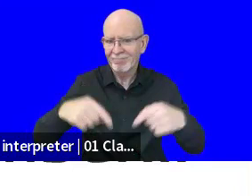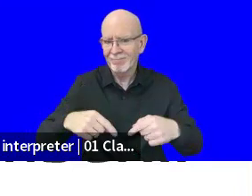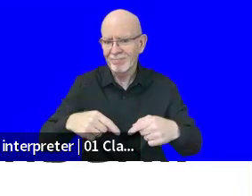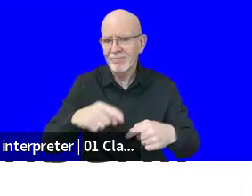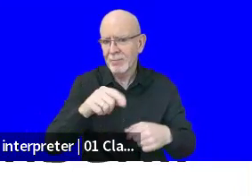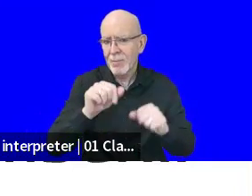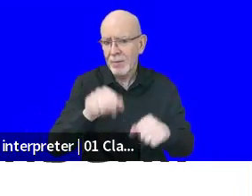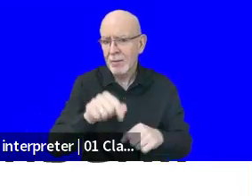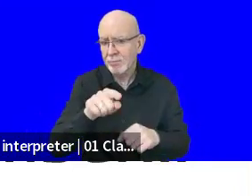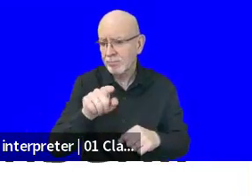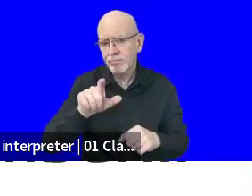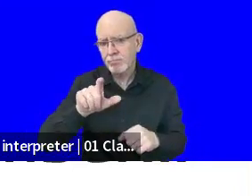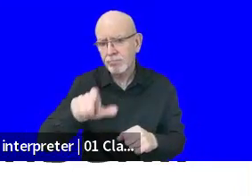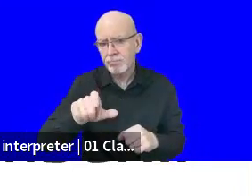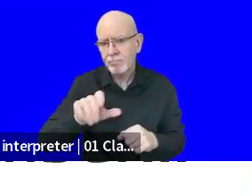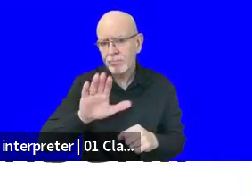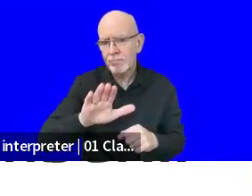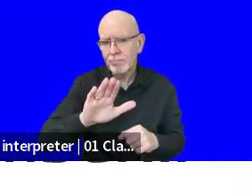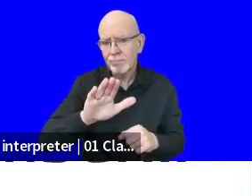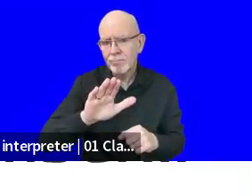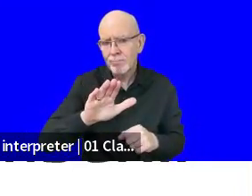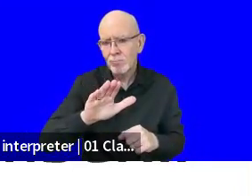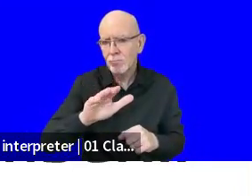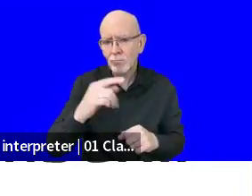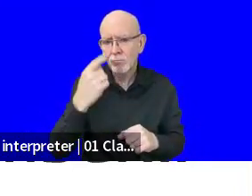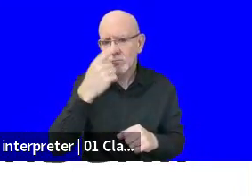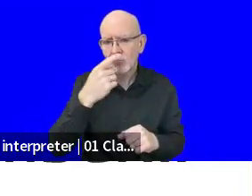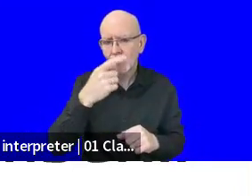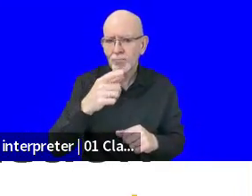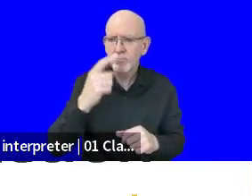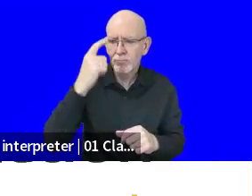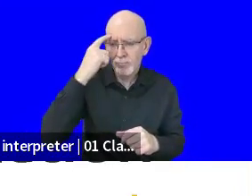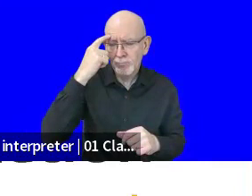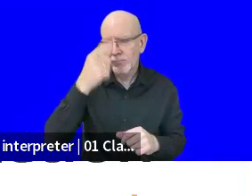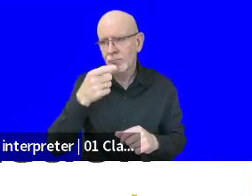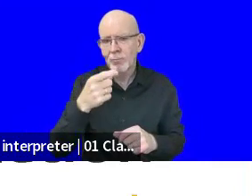hashtag sp.org webinar, hashtag disability series.